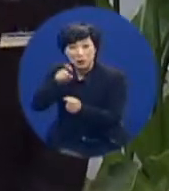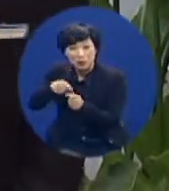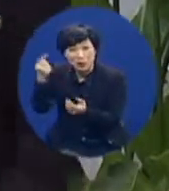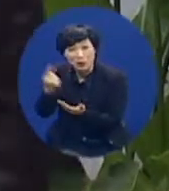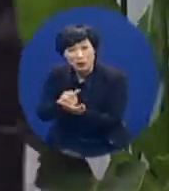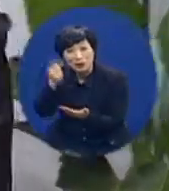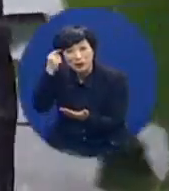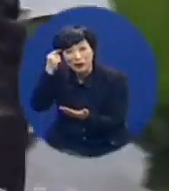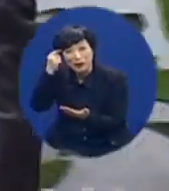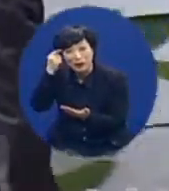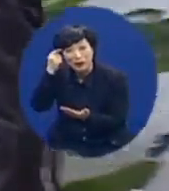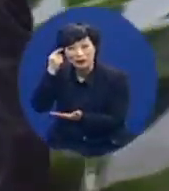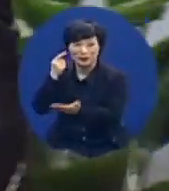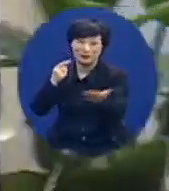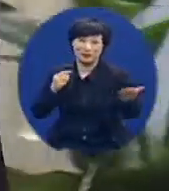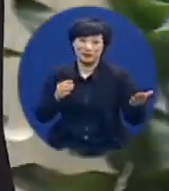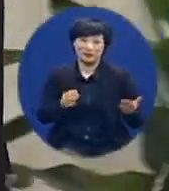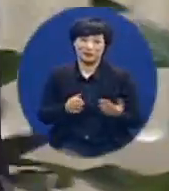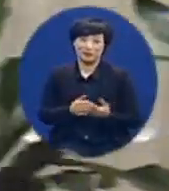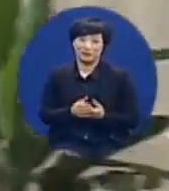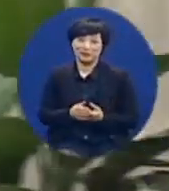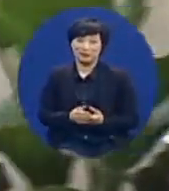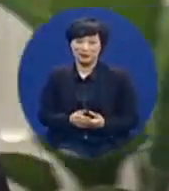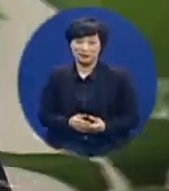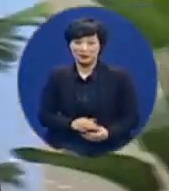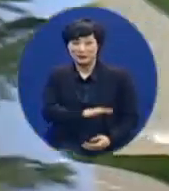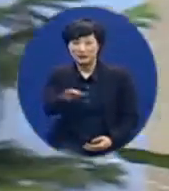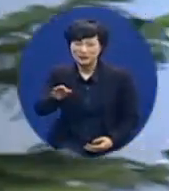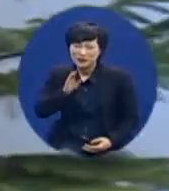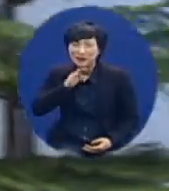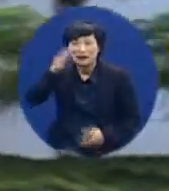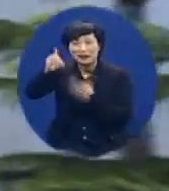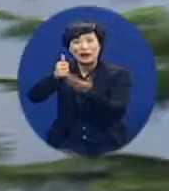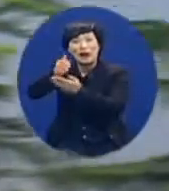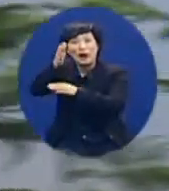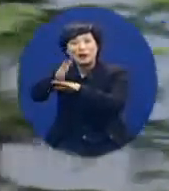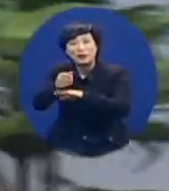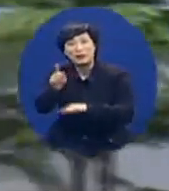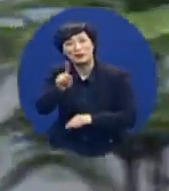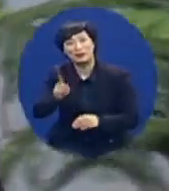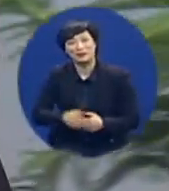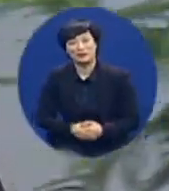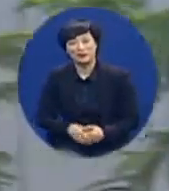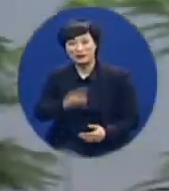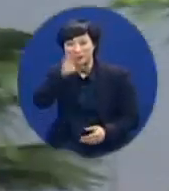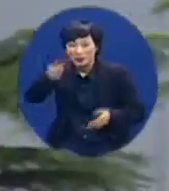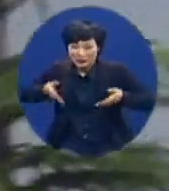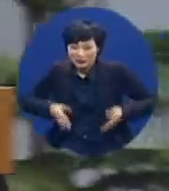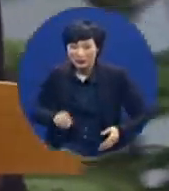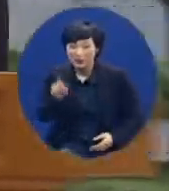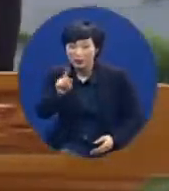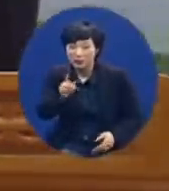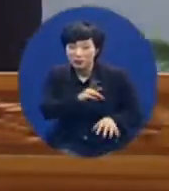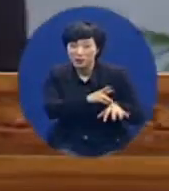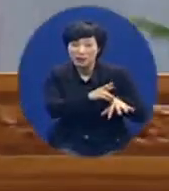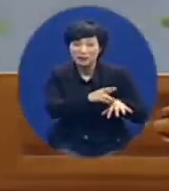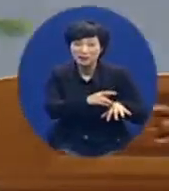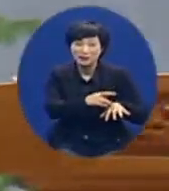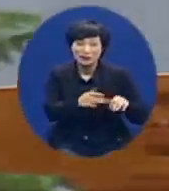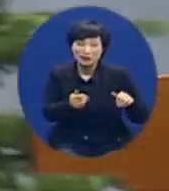Brothers and sisters, the holy birth of Jesus is a pleasant day to us, but a dreadful day to the